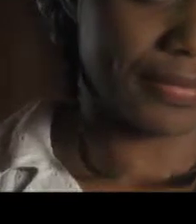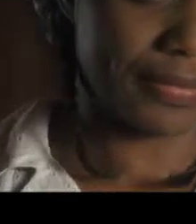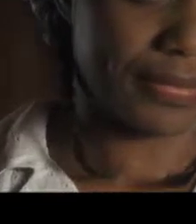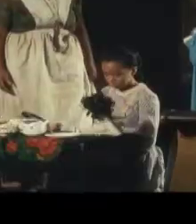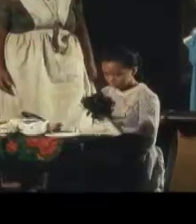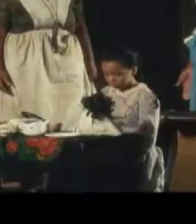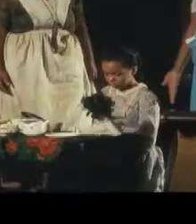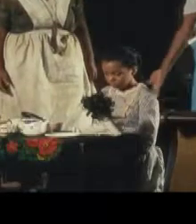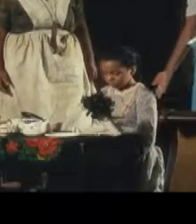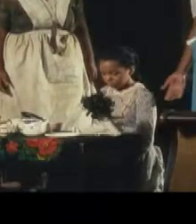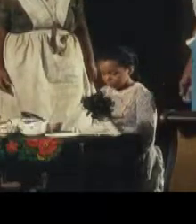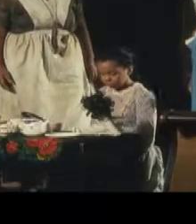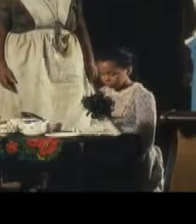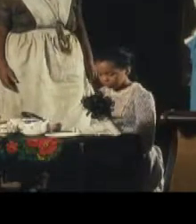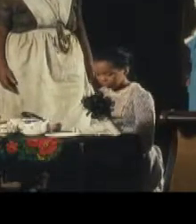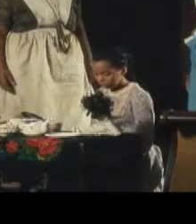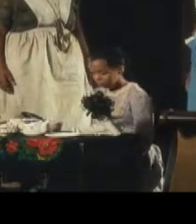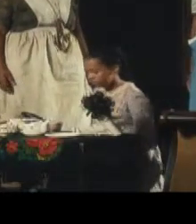Champlain.